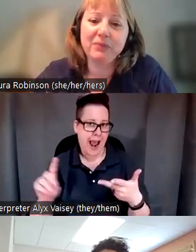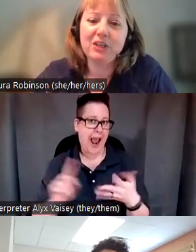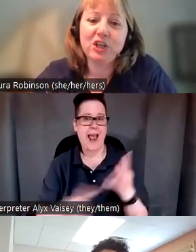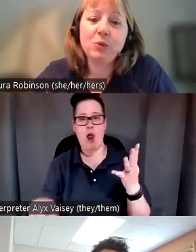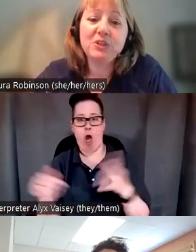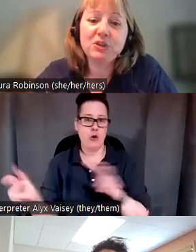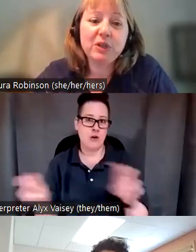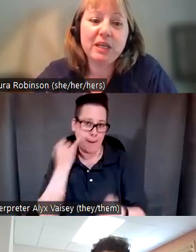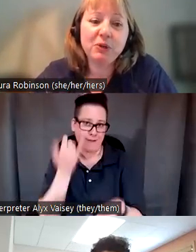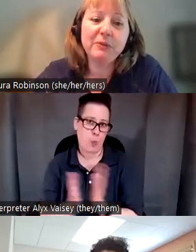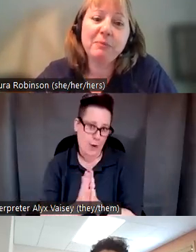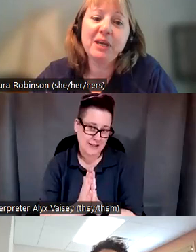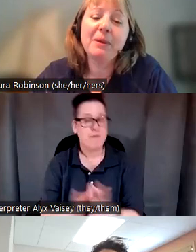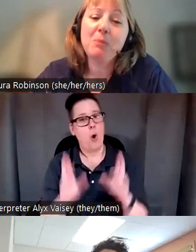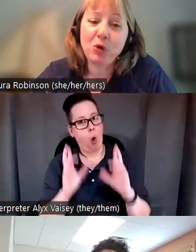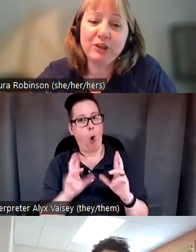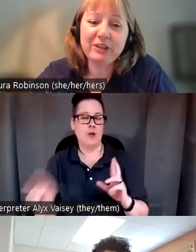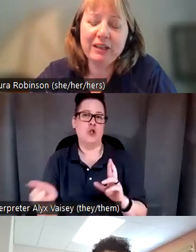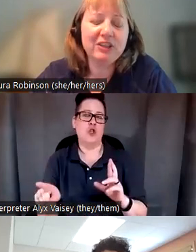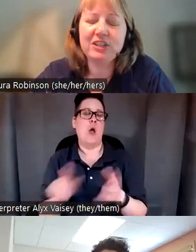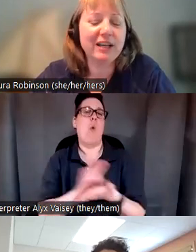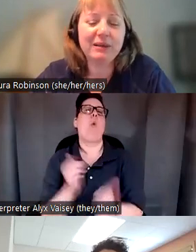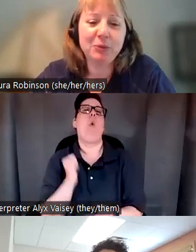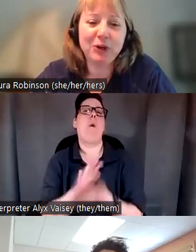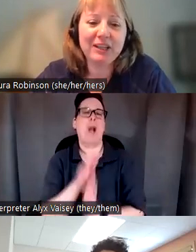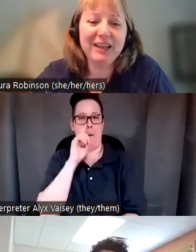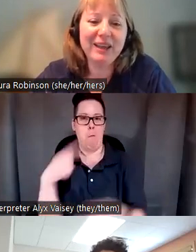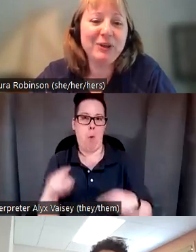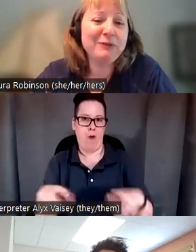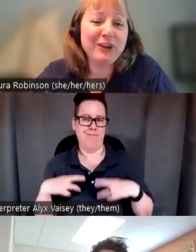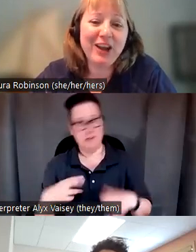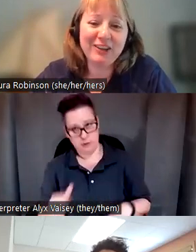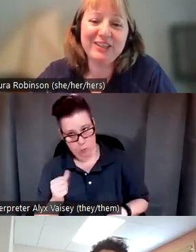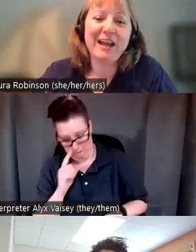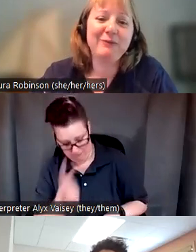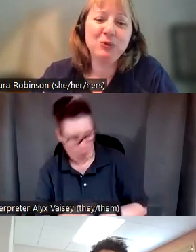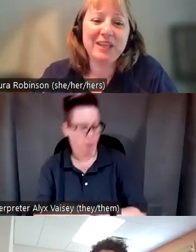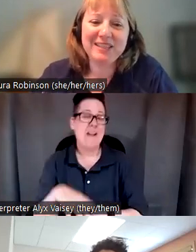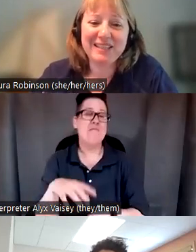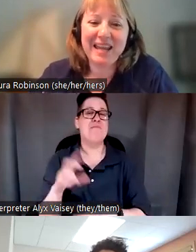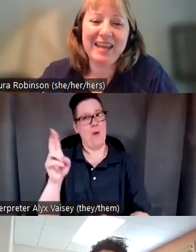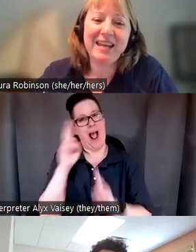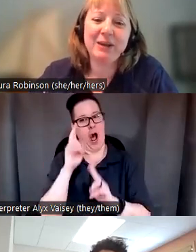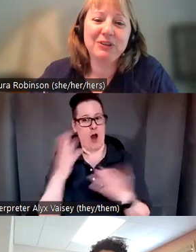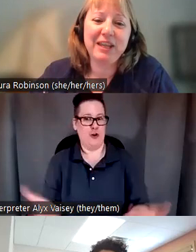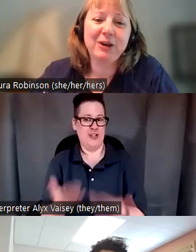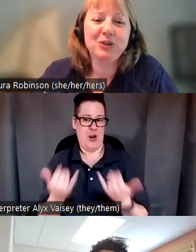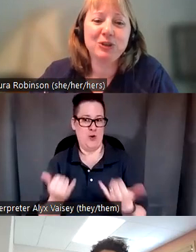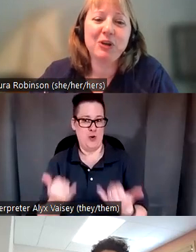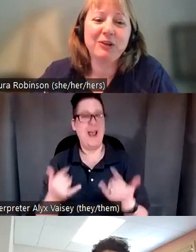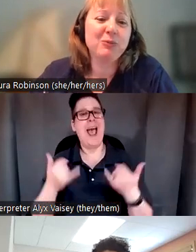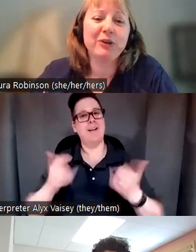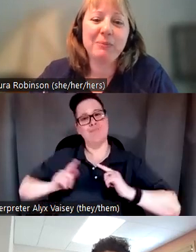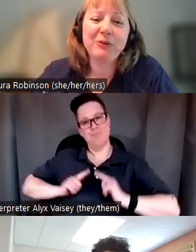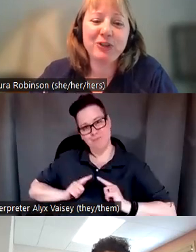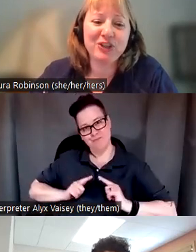requested. She hopes this will keep her from becoming bored, and she's not going to be bored. And we are very honored to have you with us today. And I will now turn